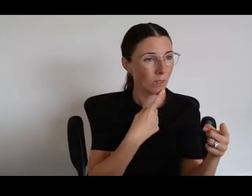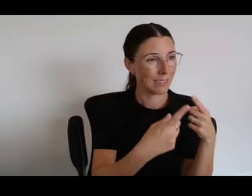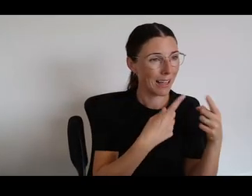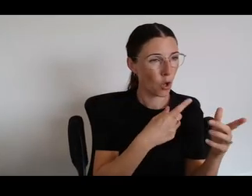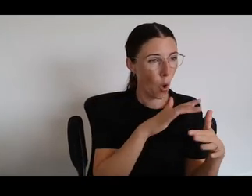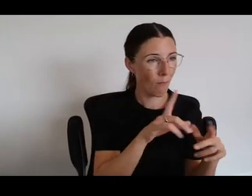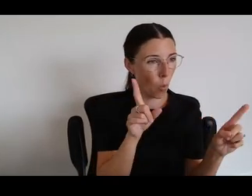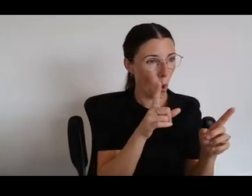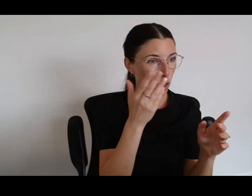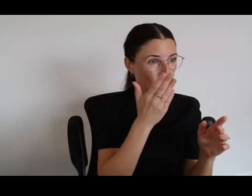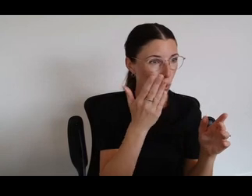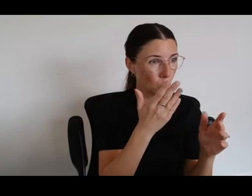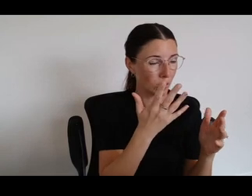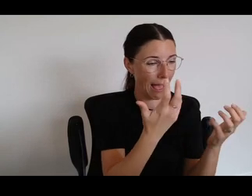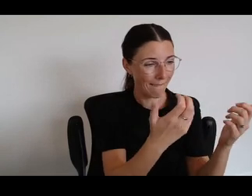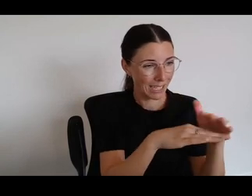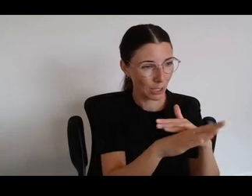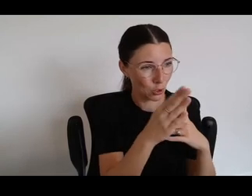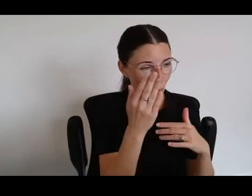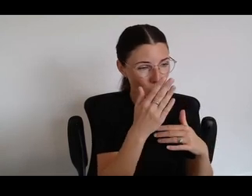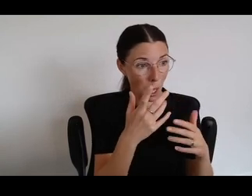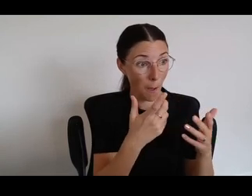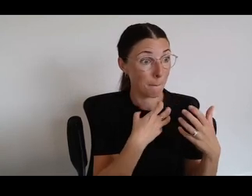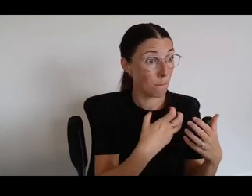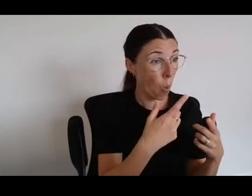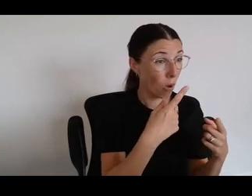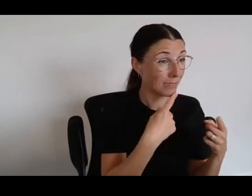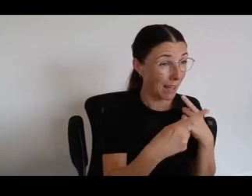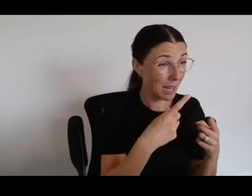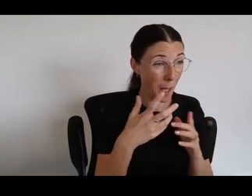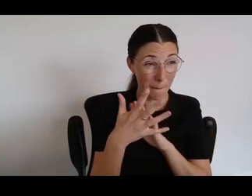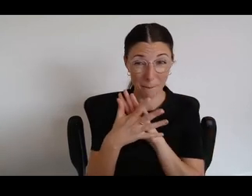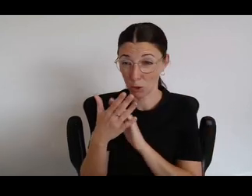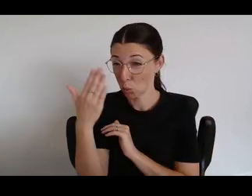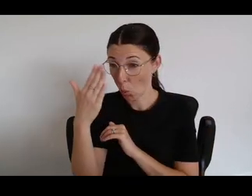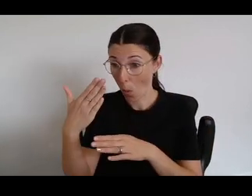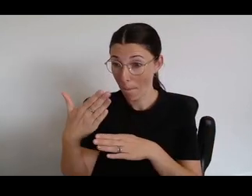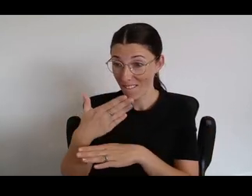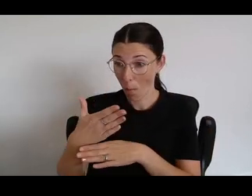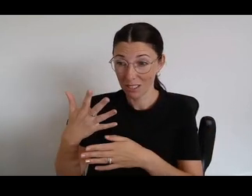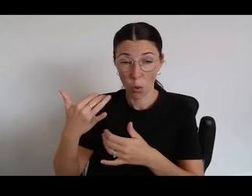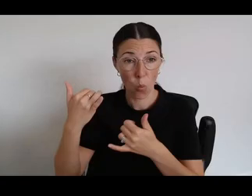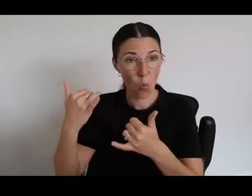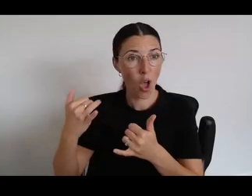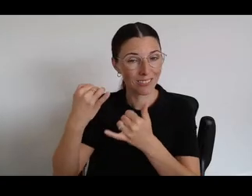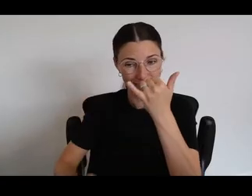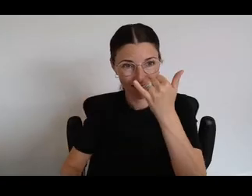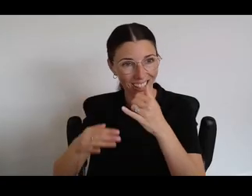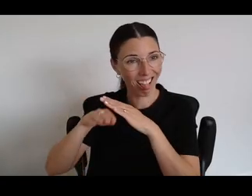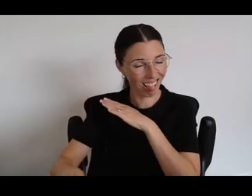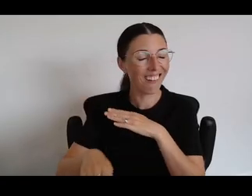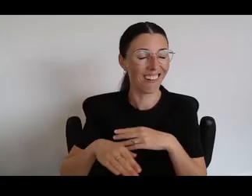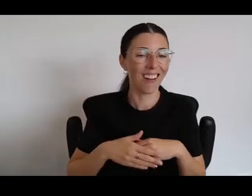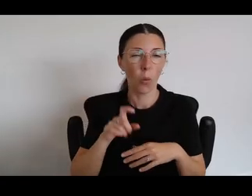worse they actually do. So we need to, I'm going to get back to this in a while, but we need to be able to, as educators,